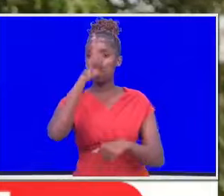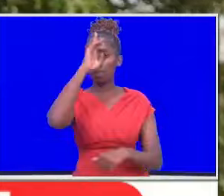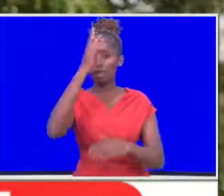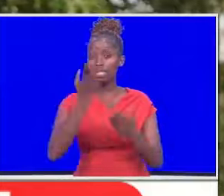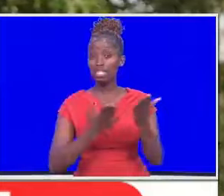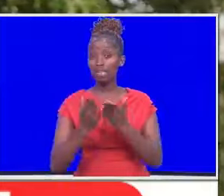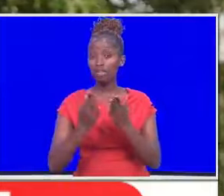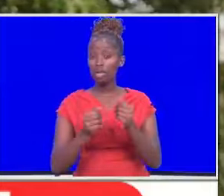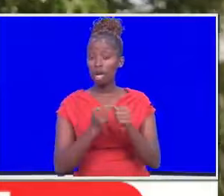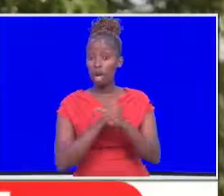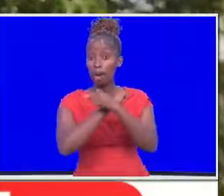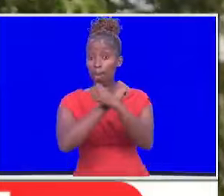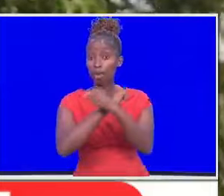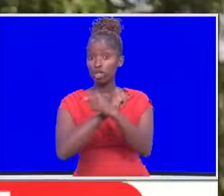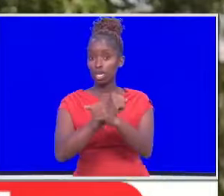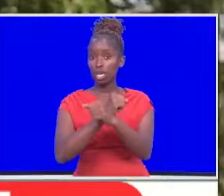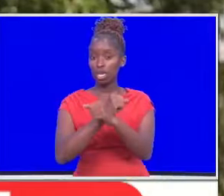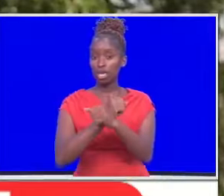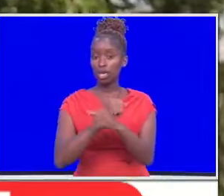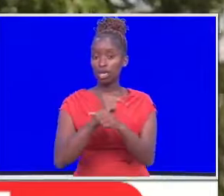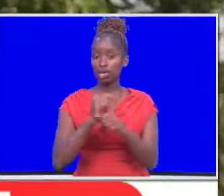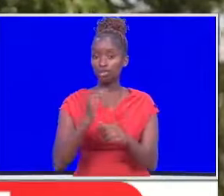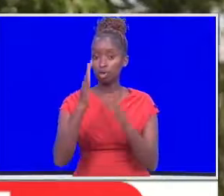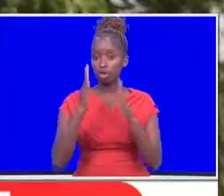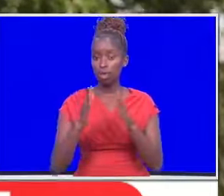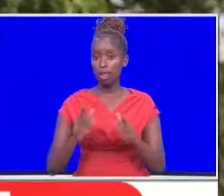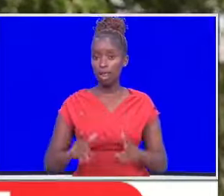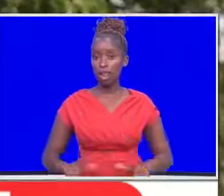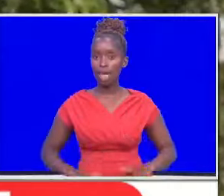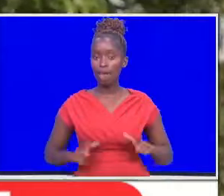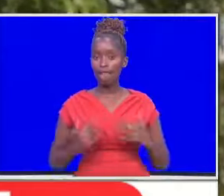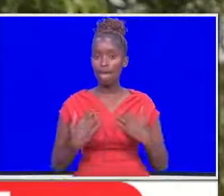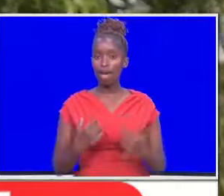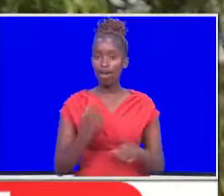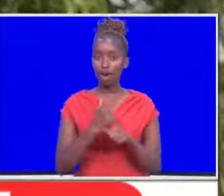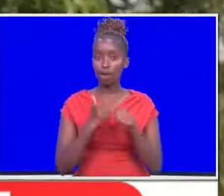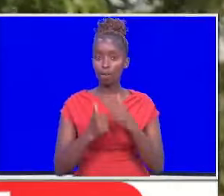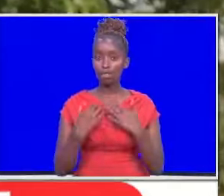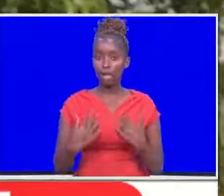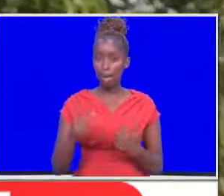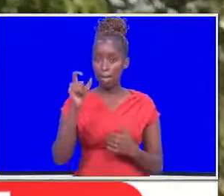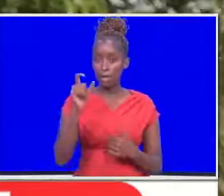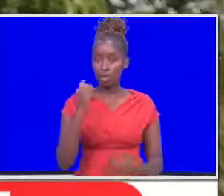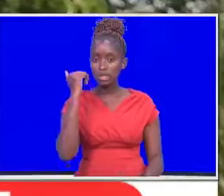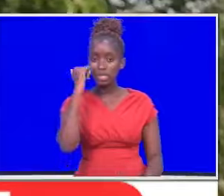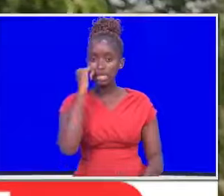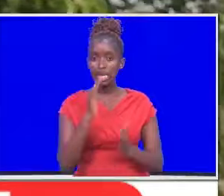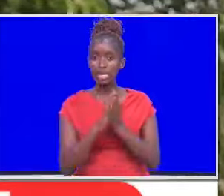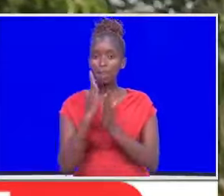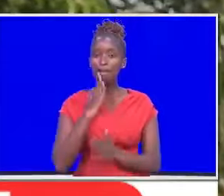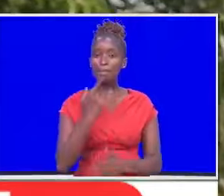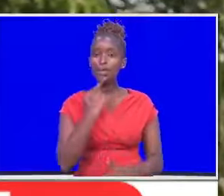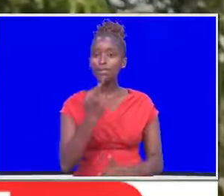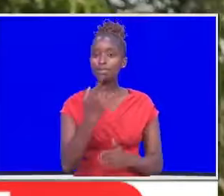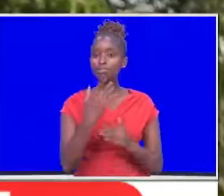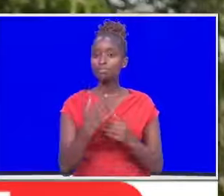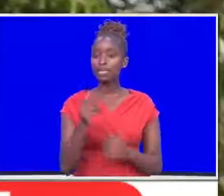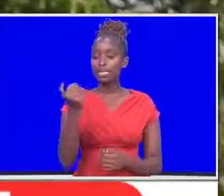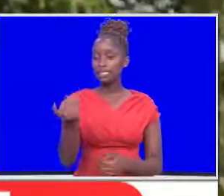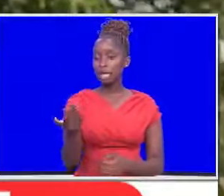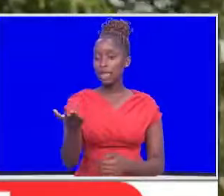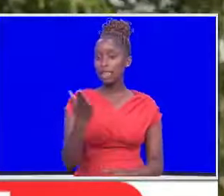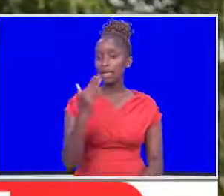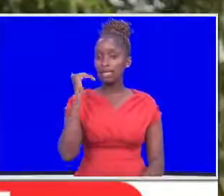protect human life. Na kuna effort ya mtoto ni mgonjwa na mama yake amesema mtoto ni mgonjwa. Basi yule askari